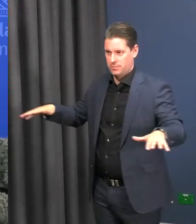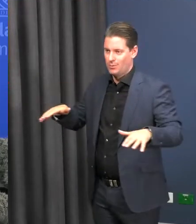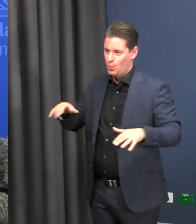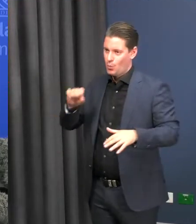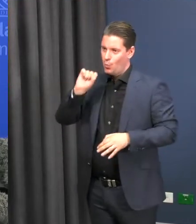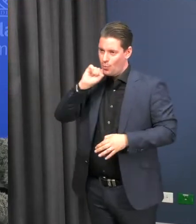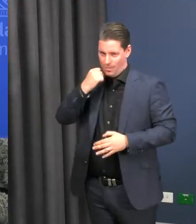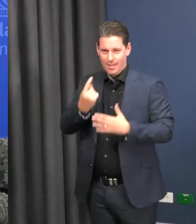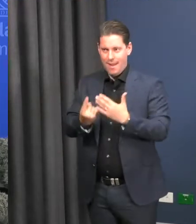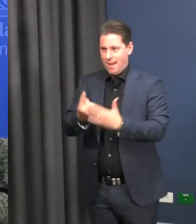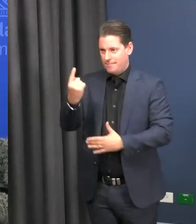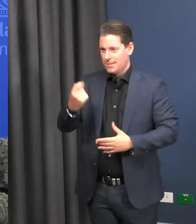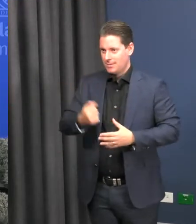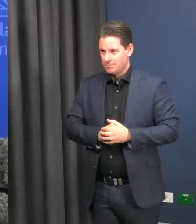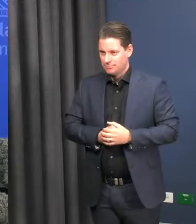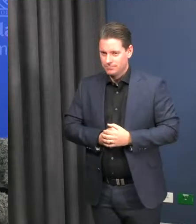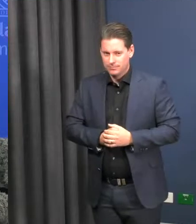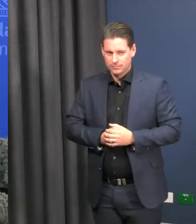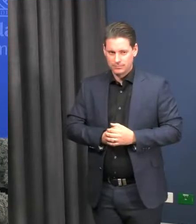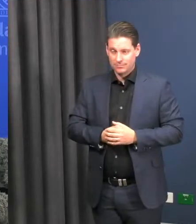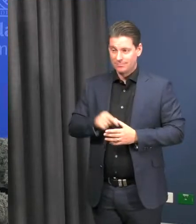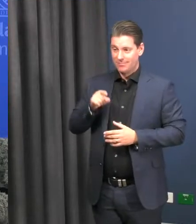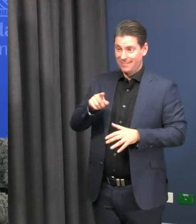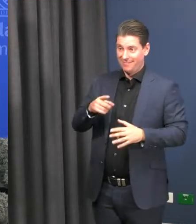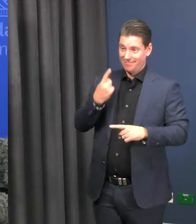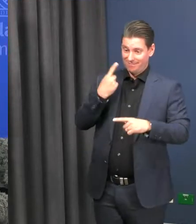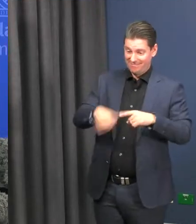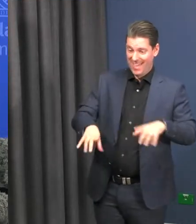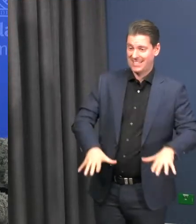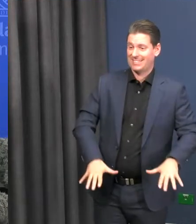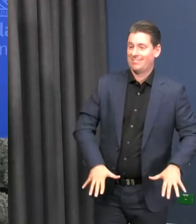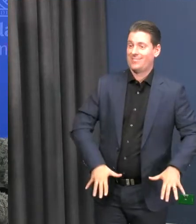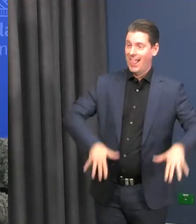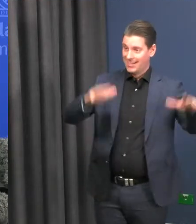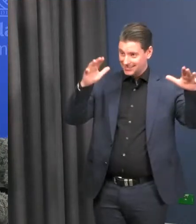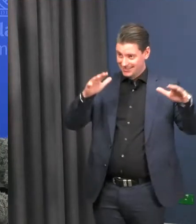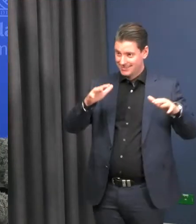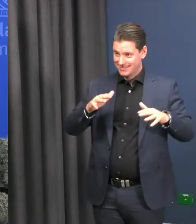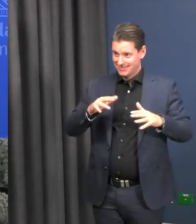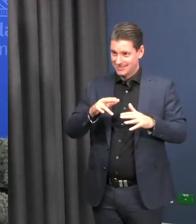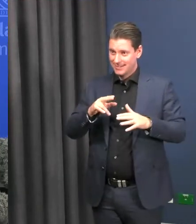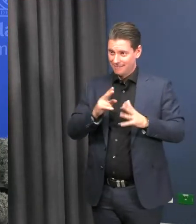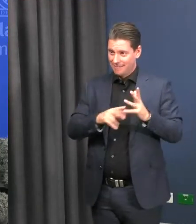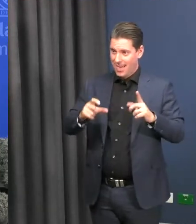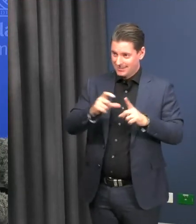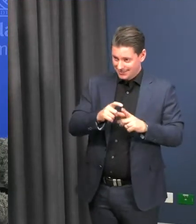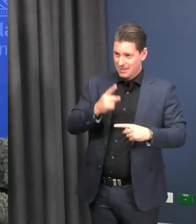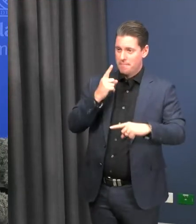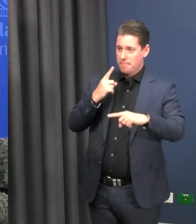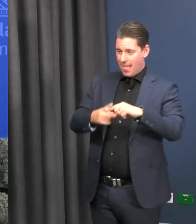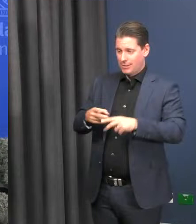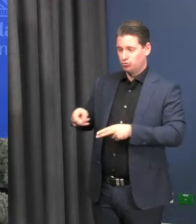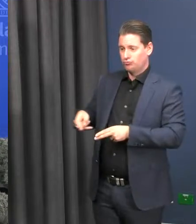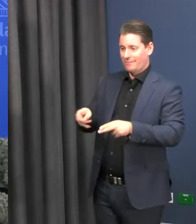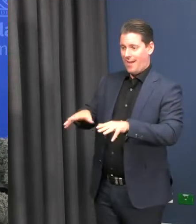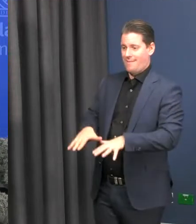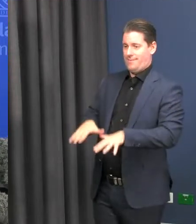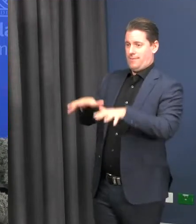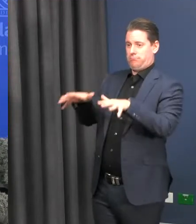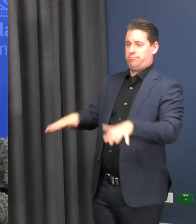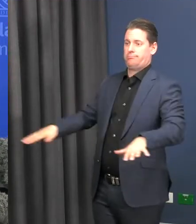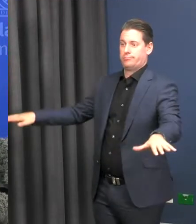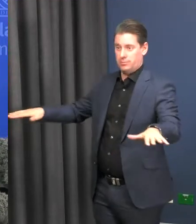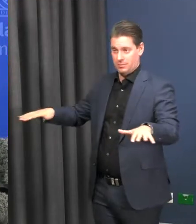days. And it's this flash flooding and later the riverine flooding that we